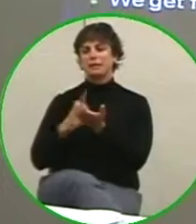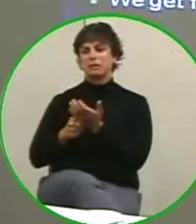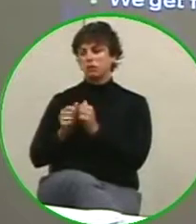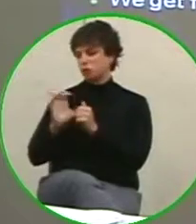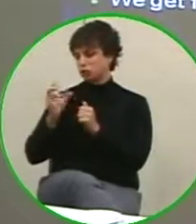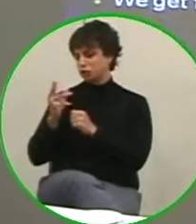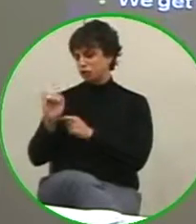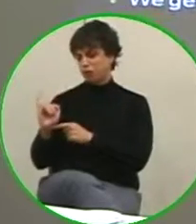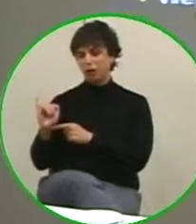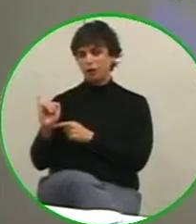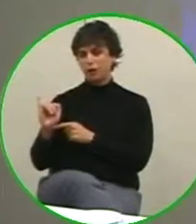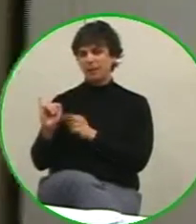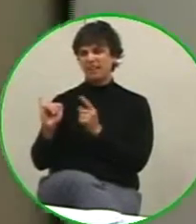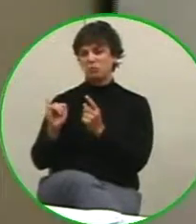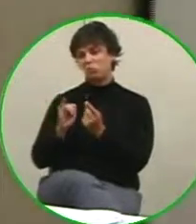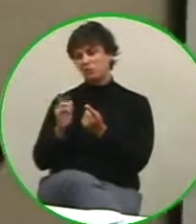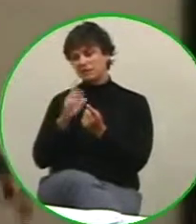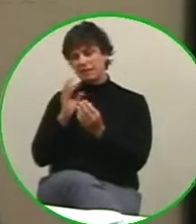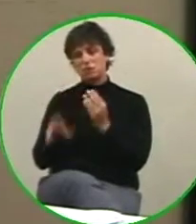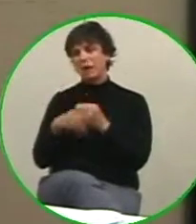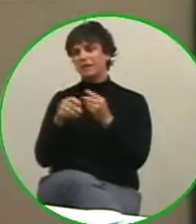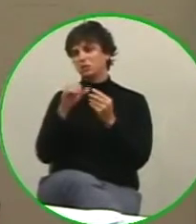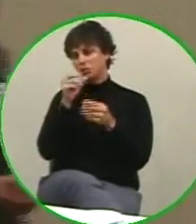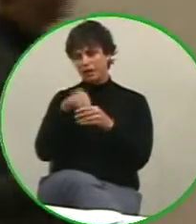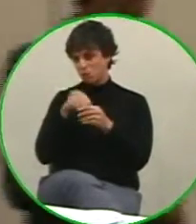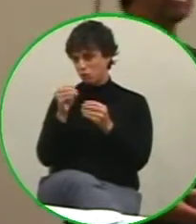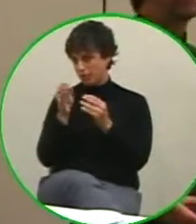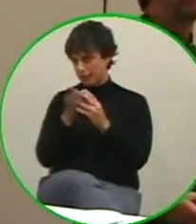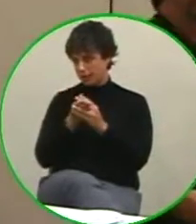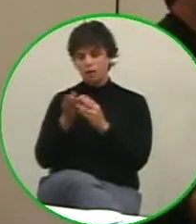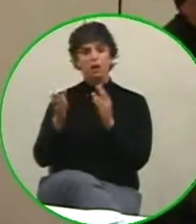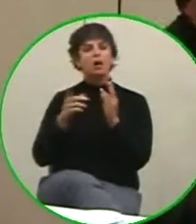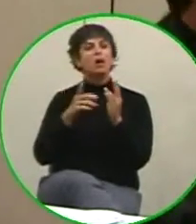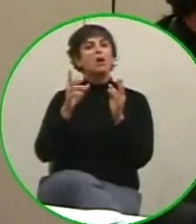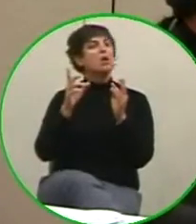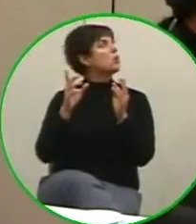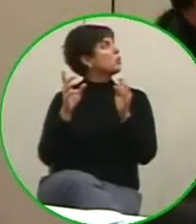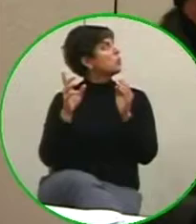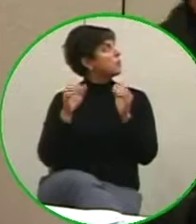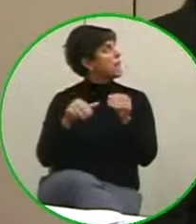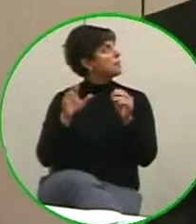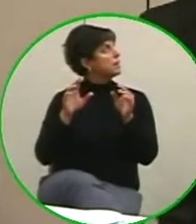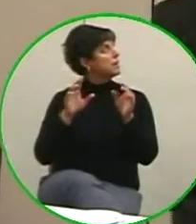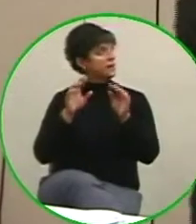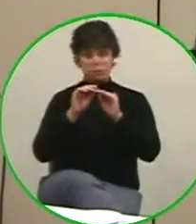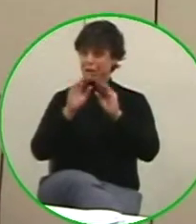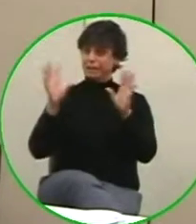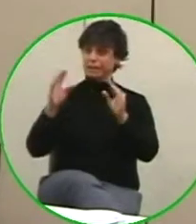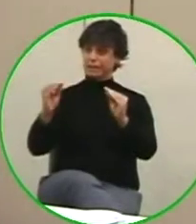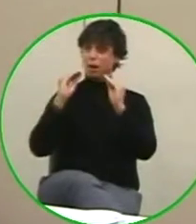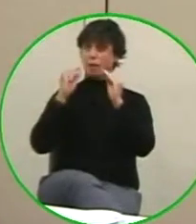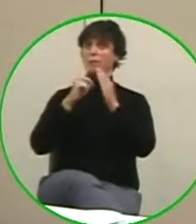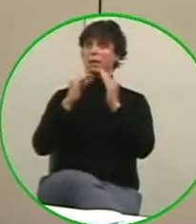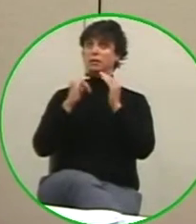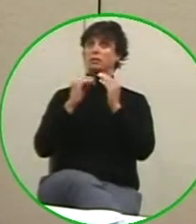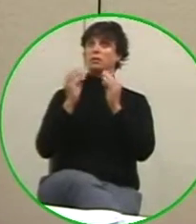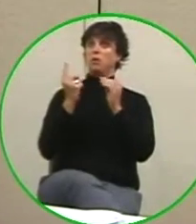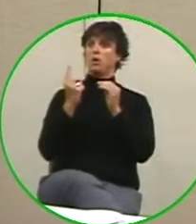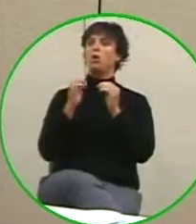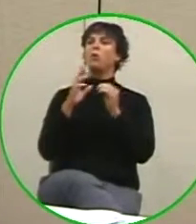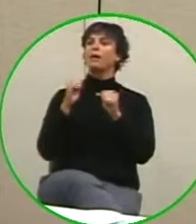to it and some extras here. Just get the concepts. We can be explicitly taught by someone, or we can get feedback about